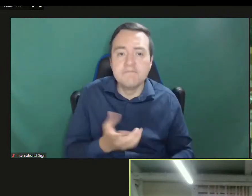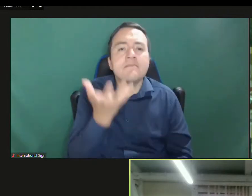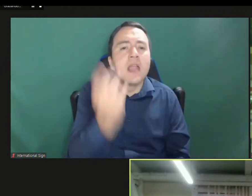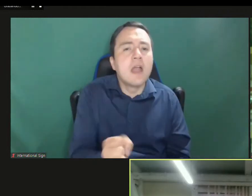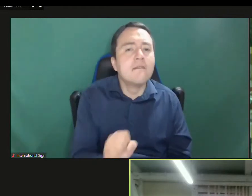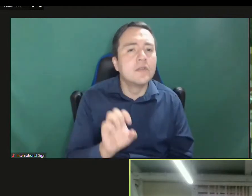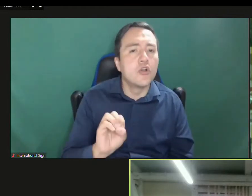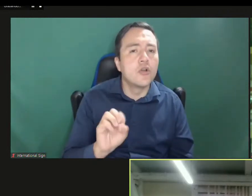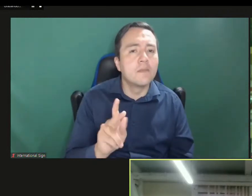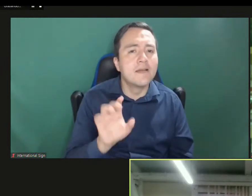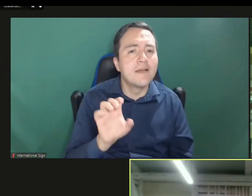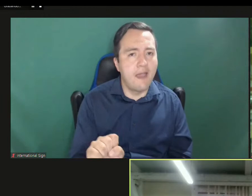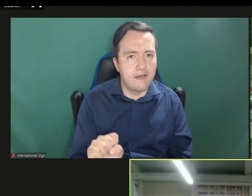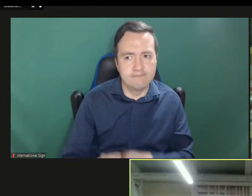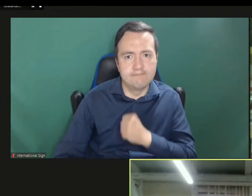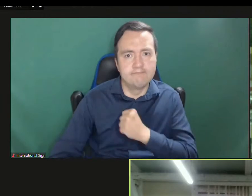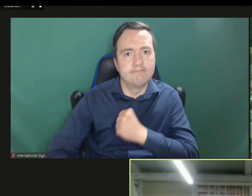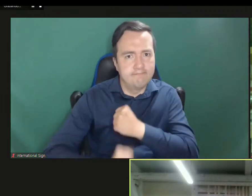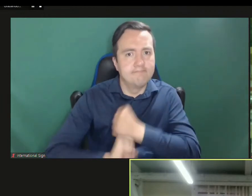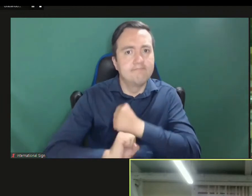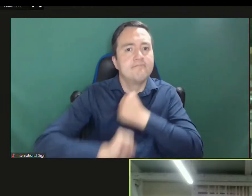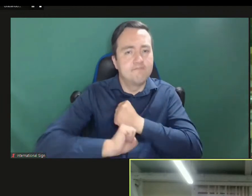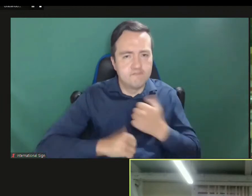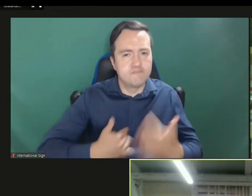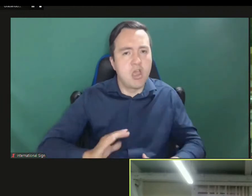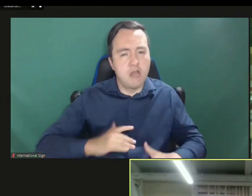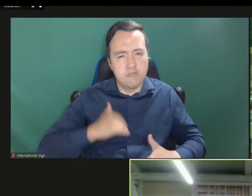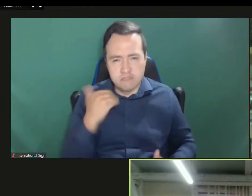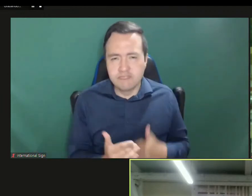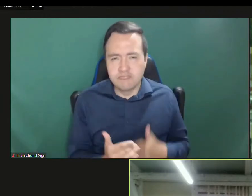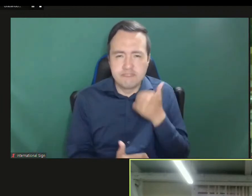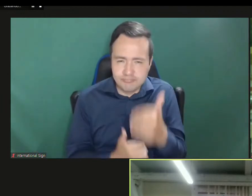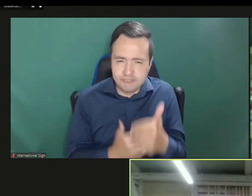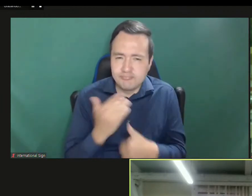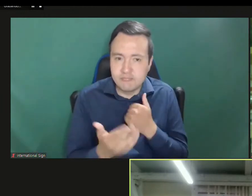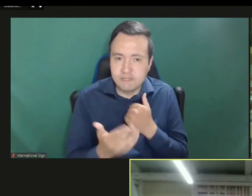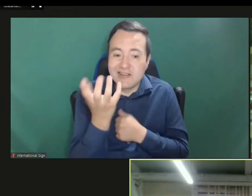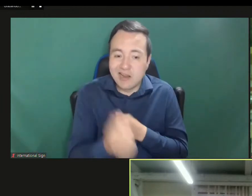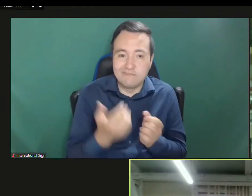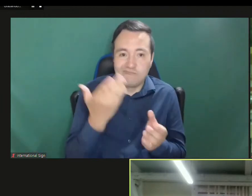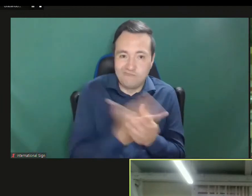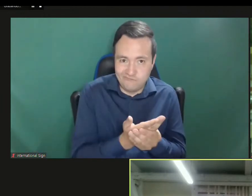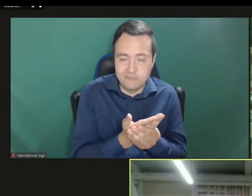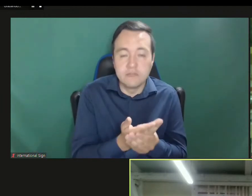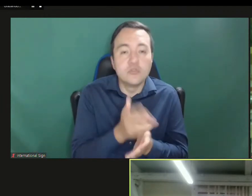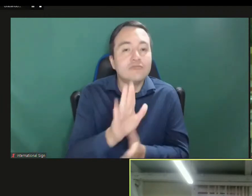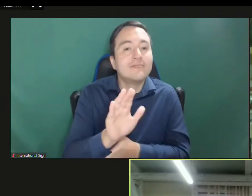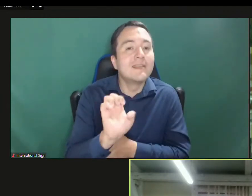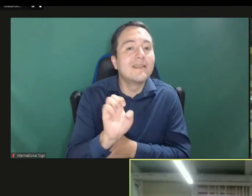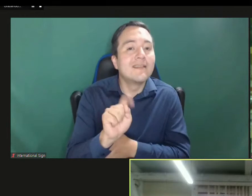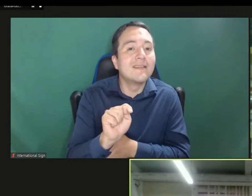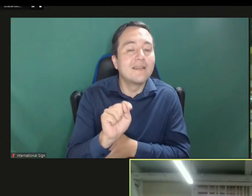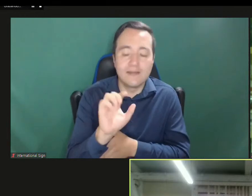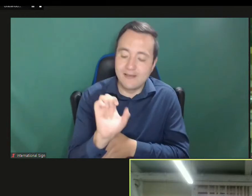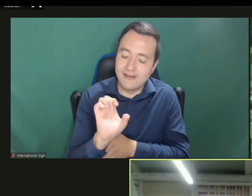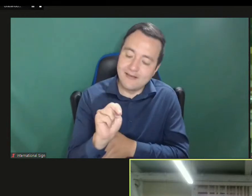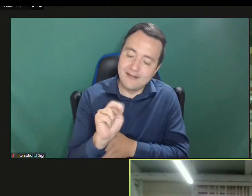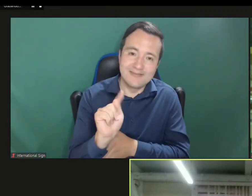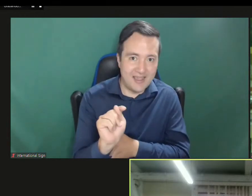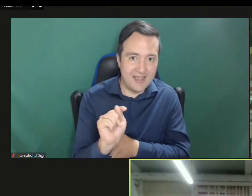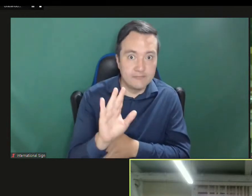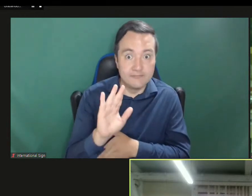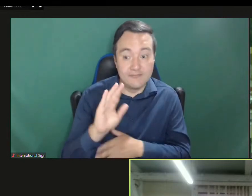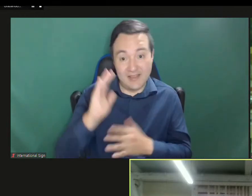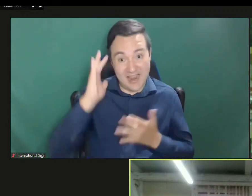factors, mental health, and COVID-19 have translated in Dutch to inform the Suriname society,